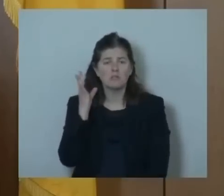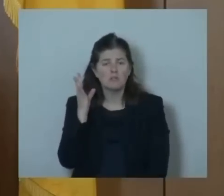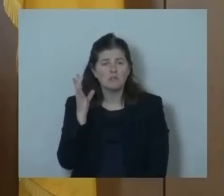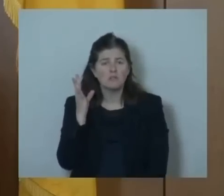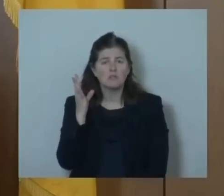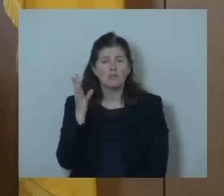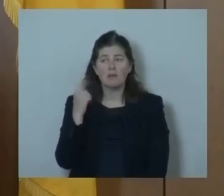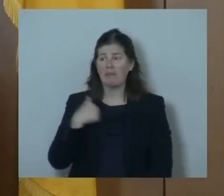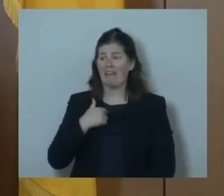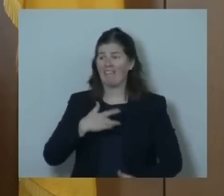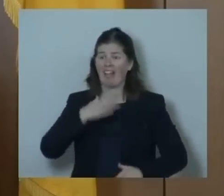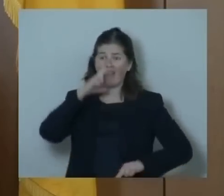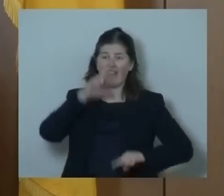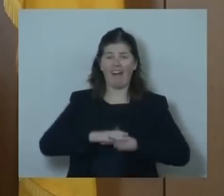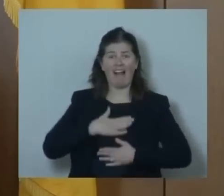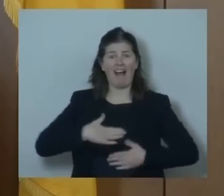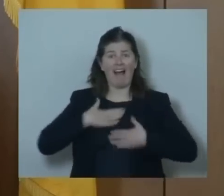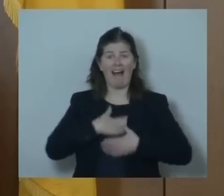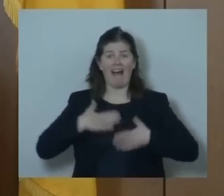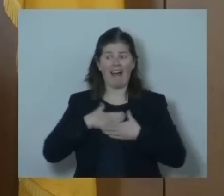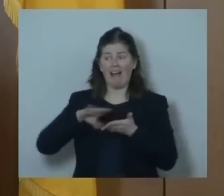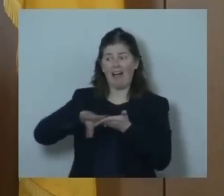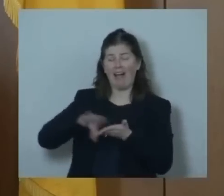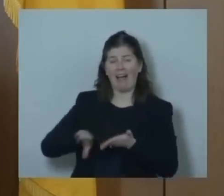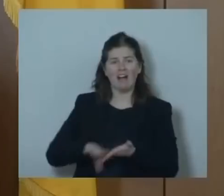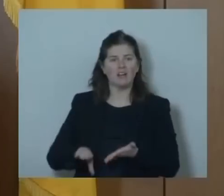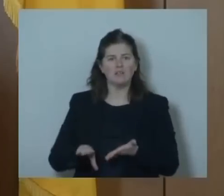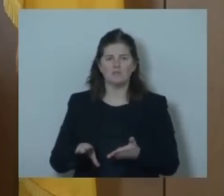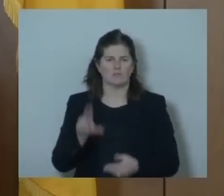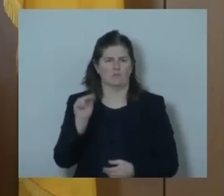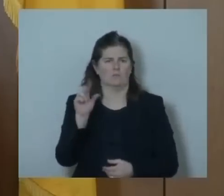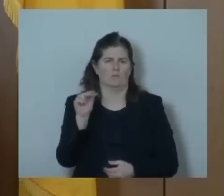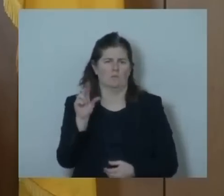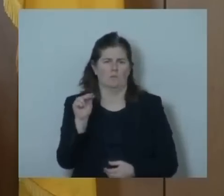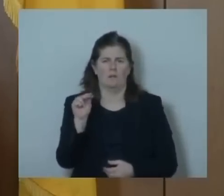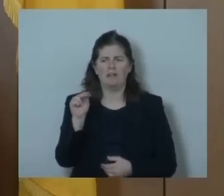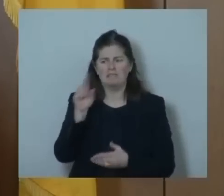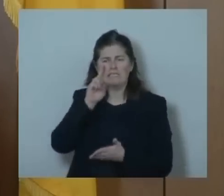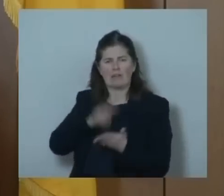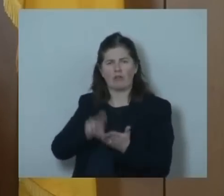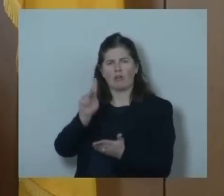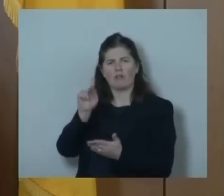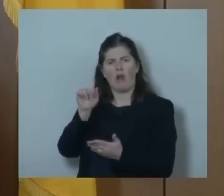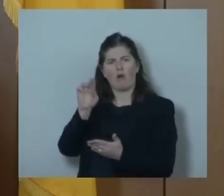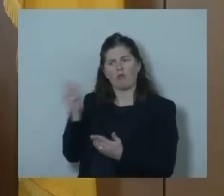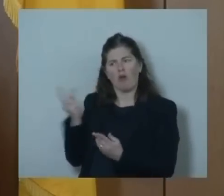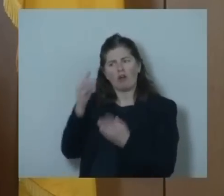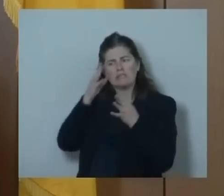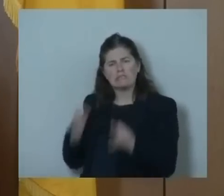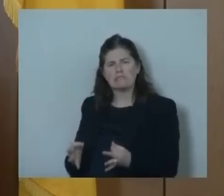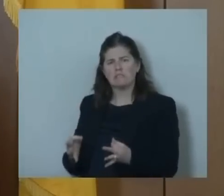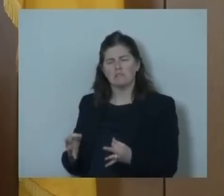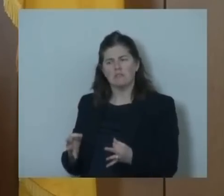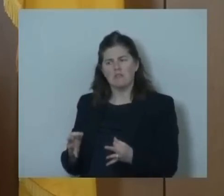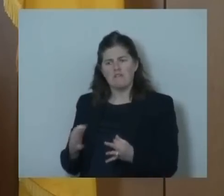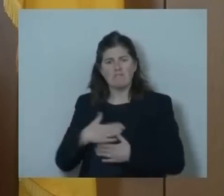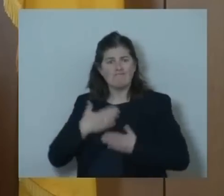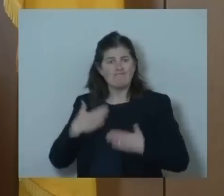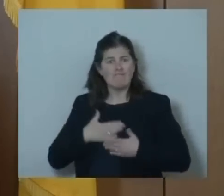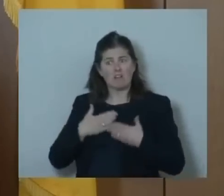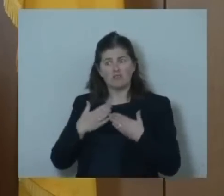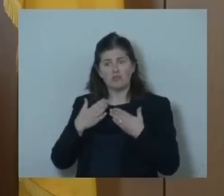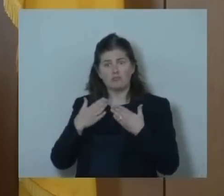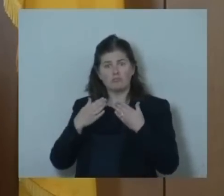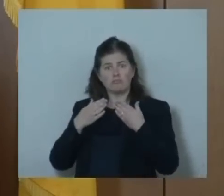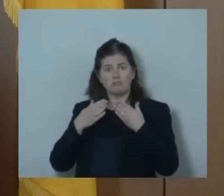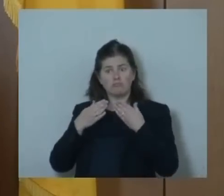take pleasure in any public health order, and neither does Secretary Kunkel, right? We take pride in expanding